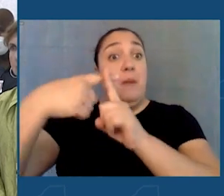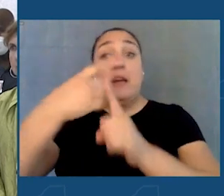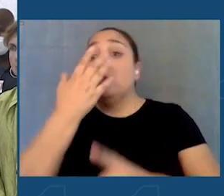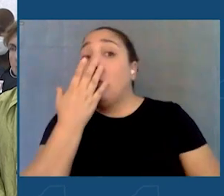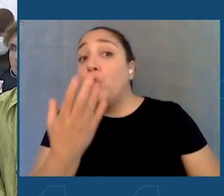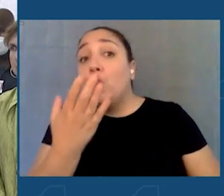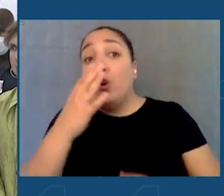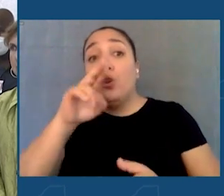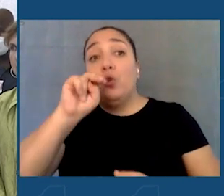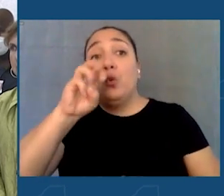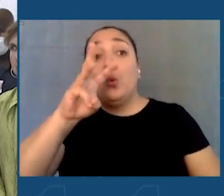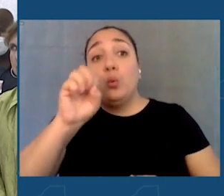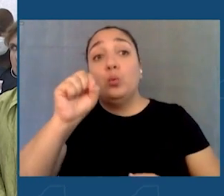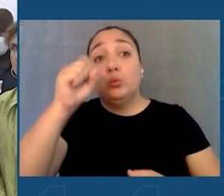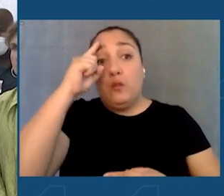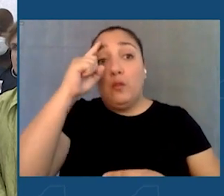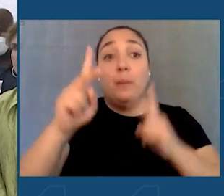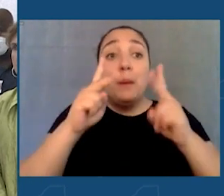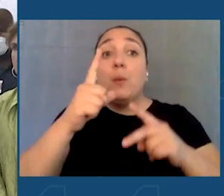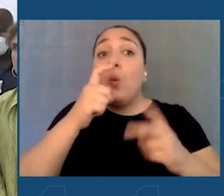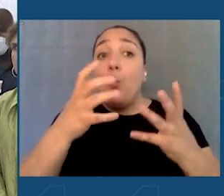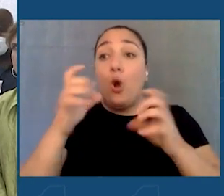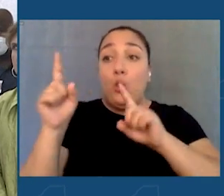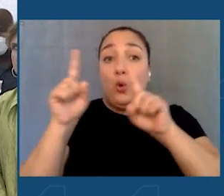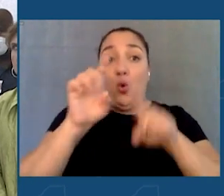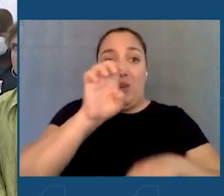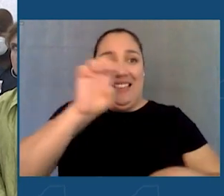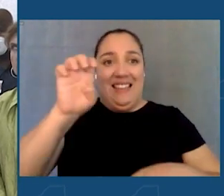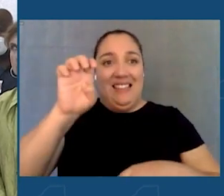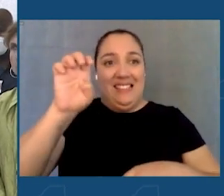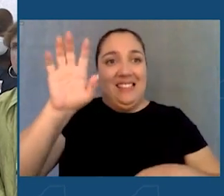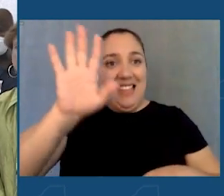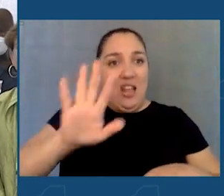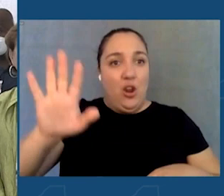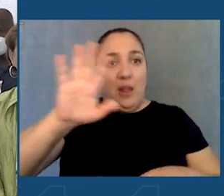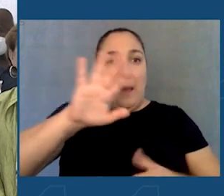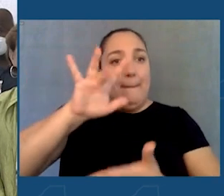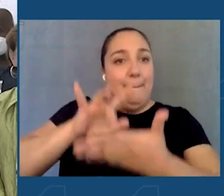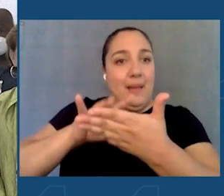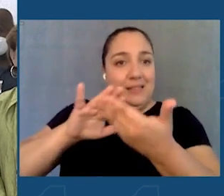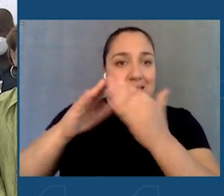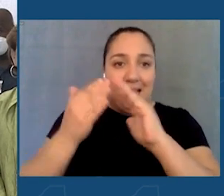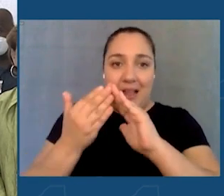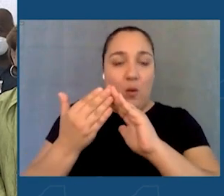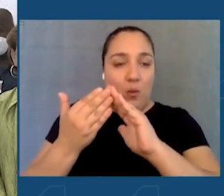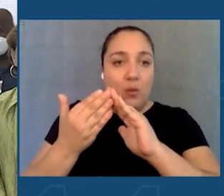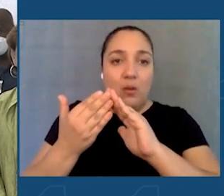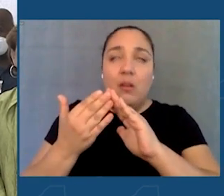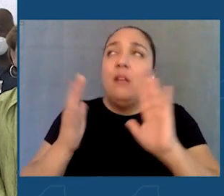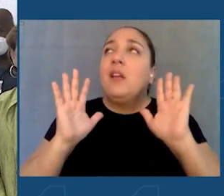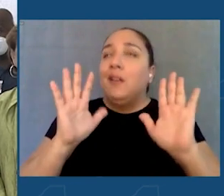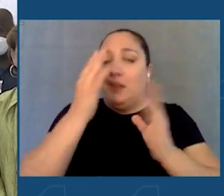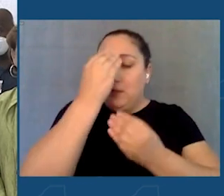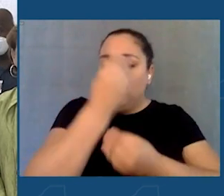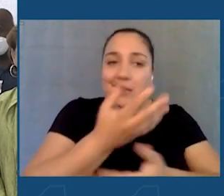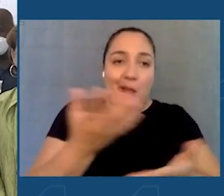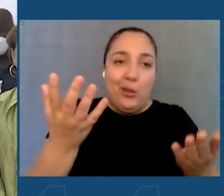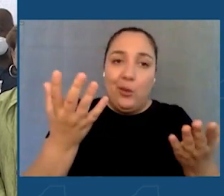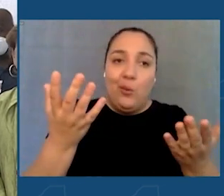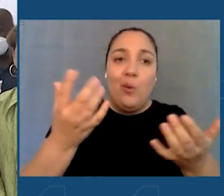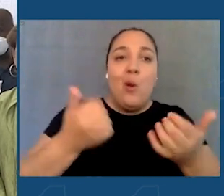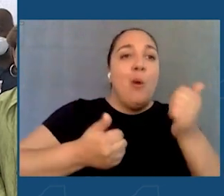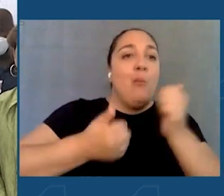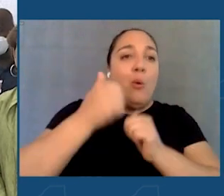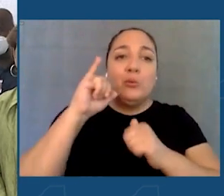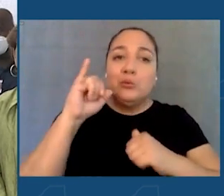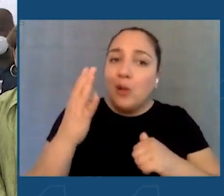want to come to the East Midtown. East Midtown, no secret, is the center of the knowledge economy with the highest paying jobs in the United States, maybe in the